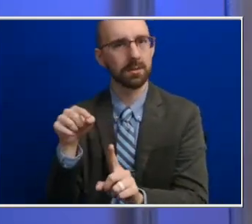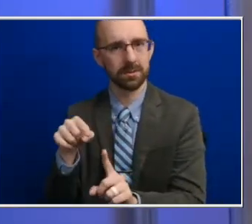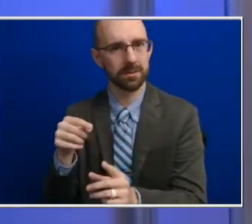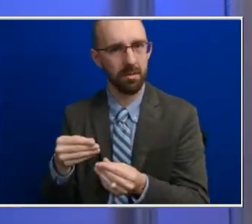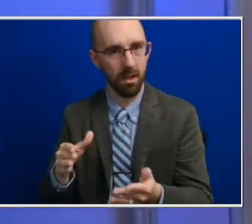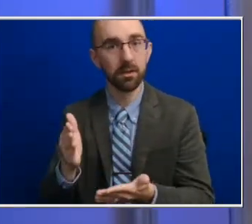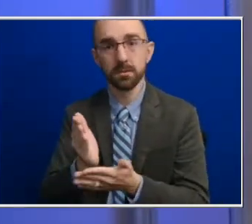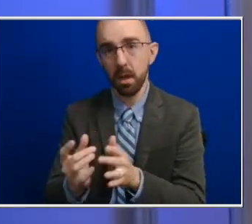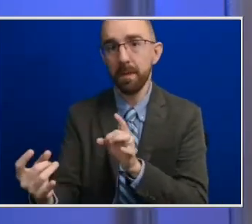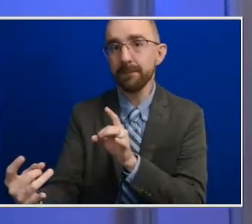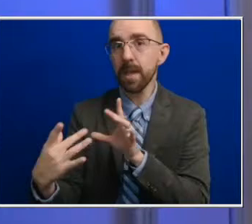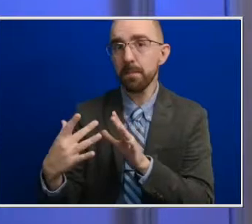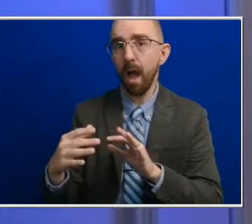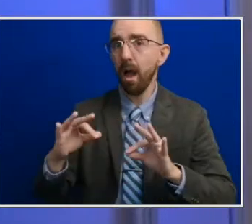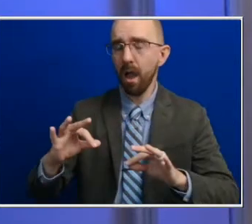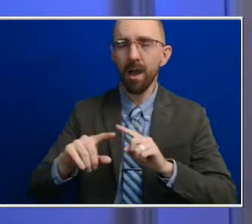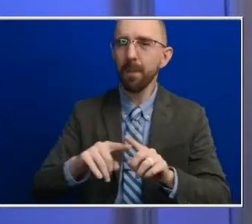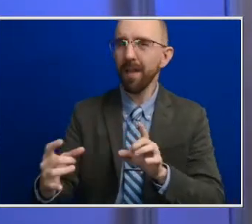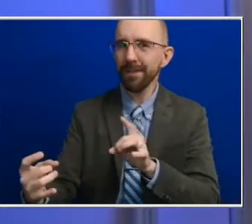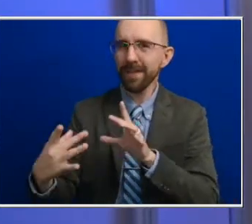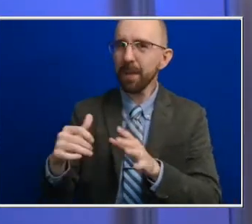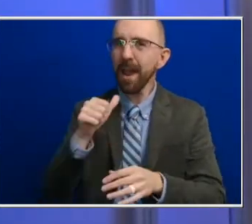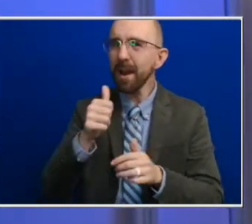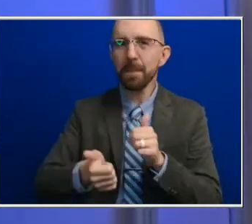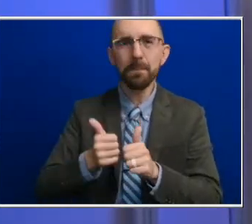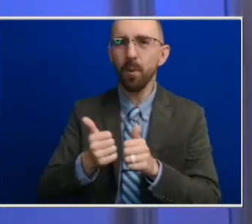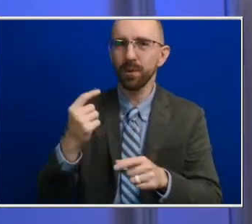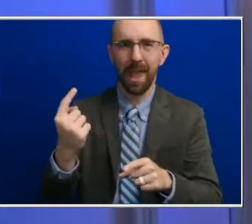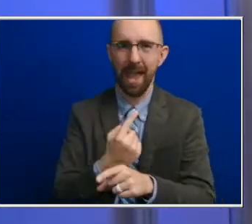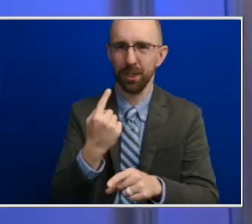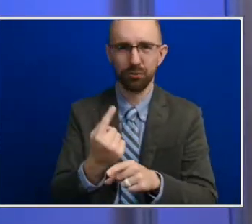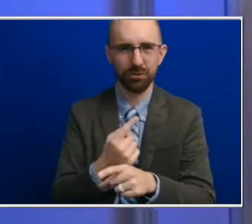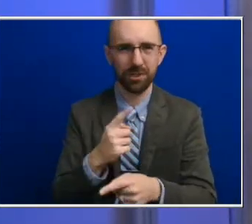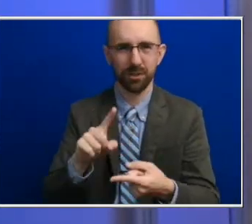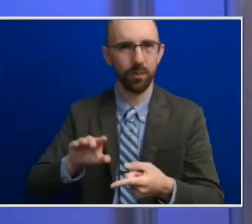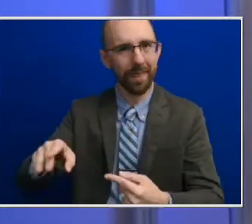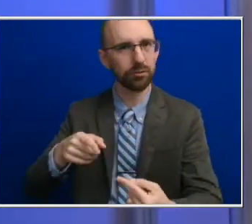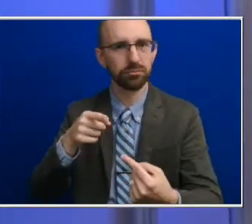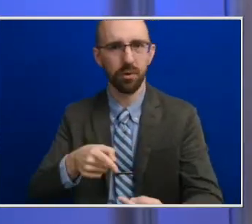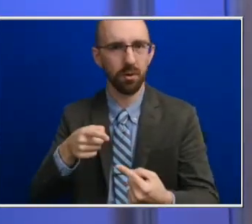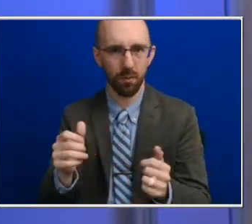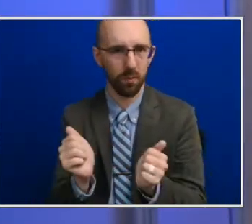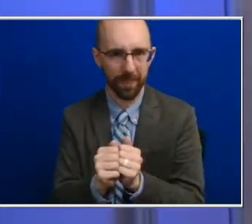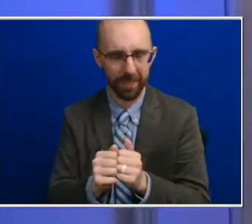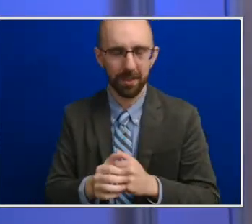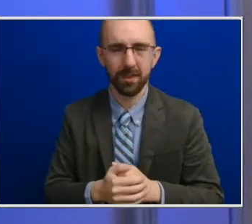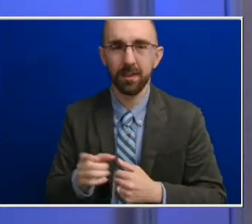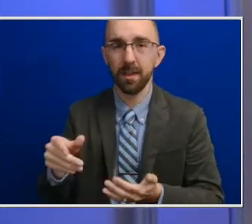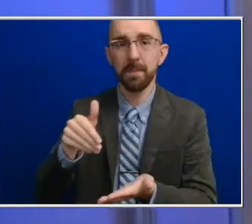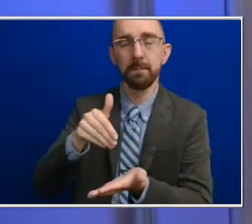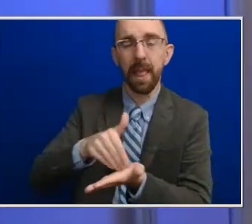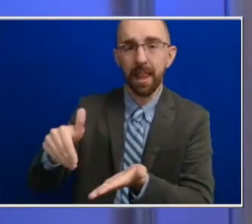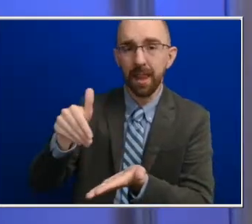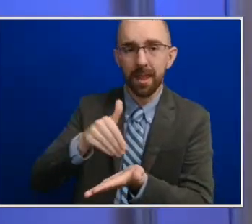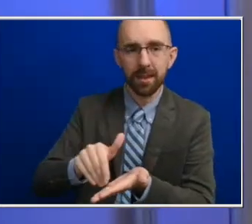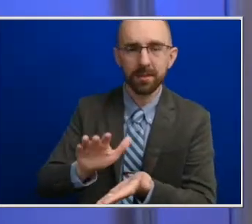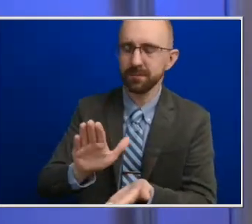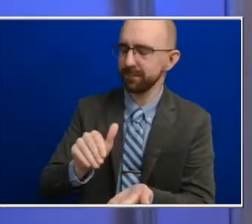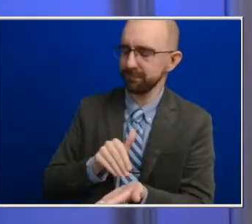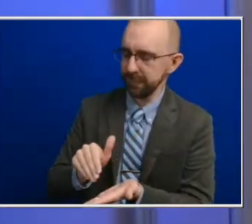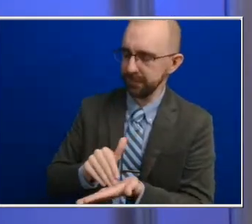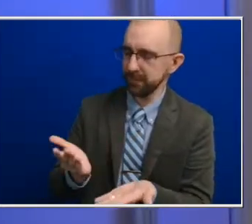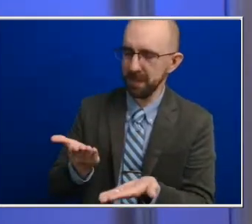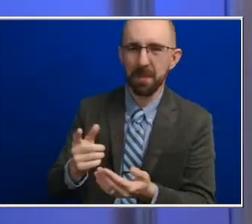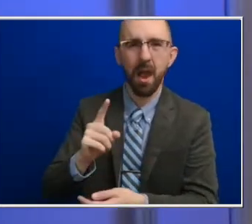but again, the feedback may not be the most accurate feedback to what they're struggling with. There are millions, I shouldn't say millions, there's probably hundreds